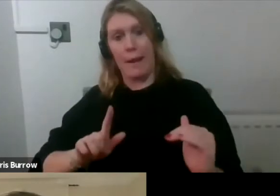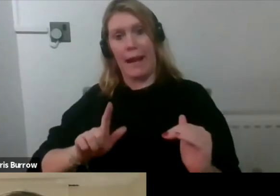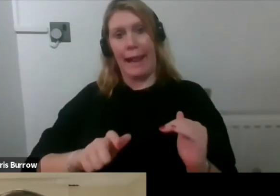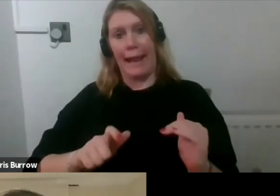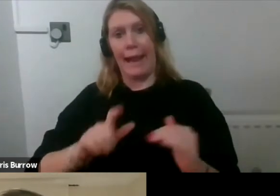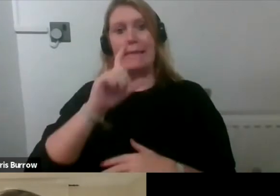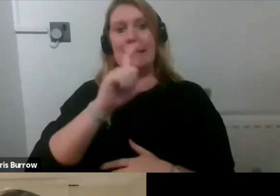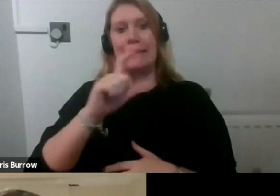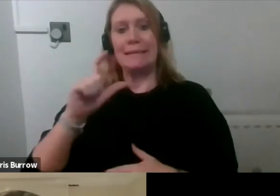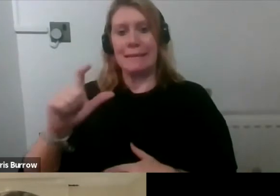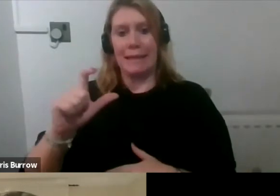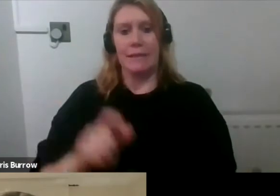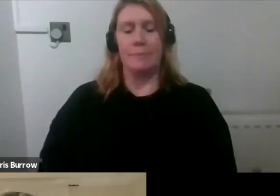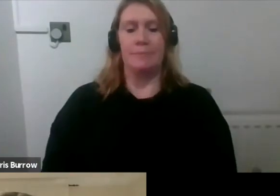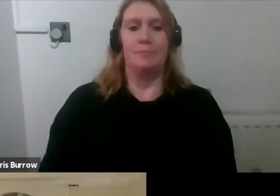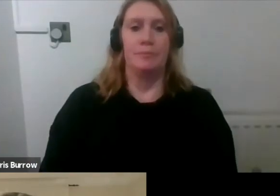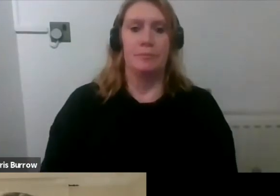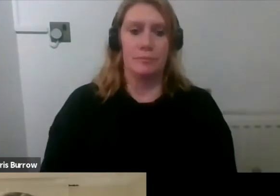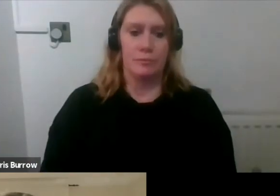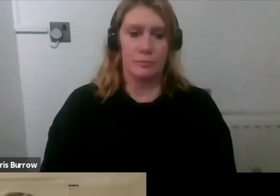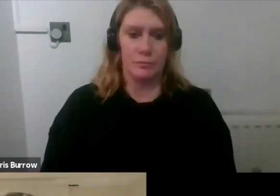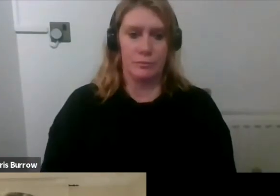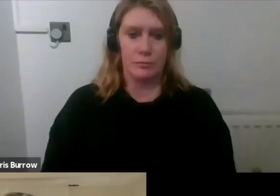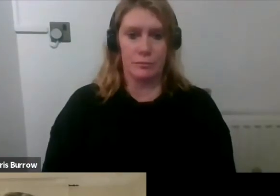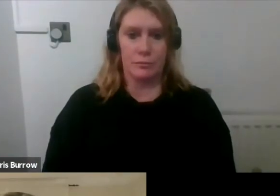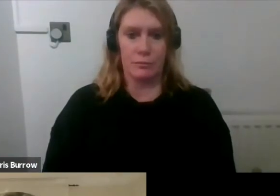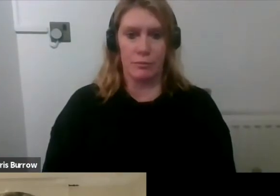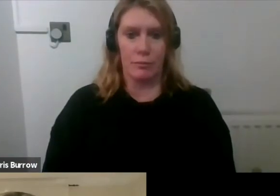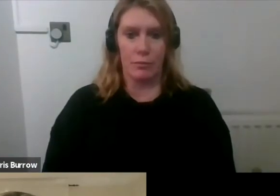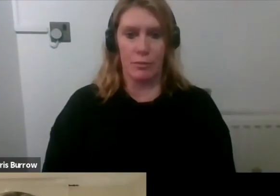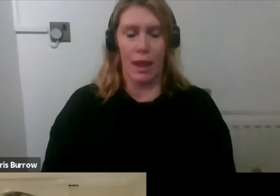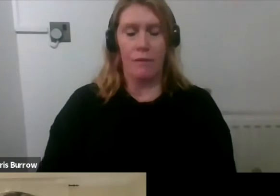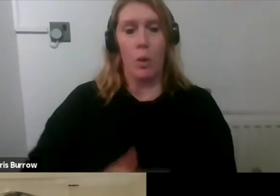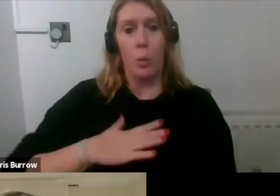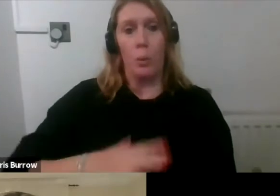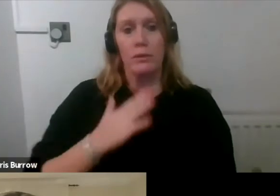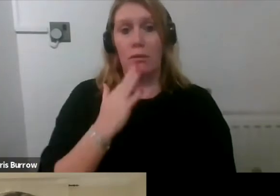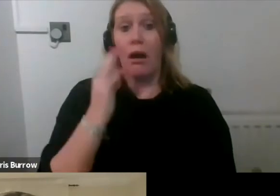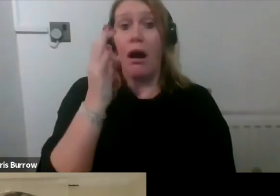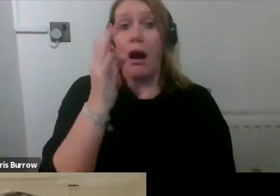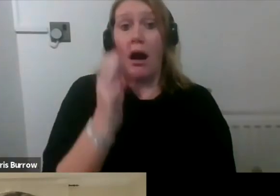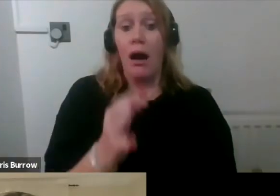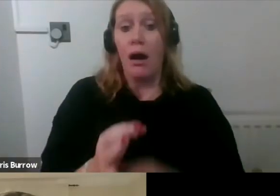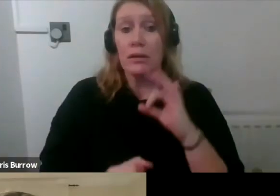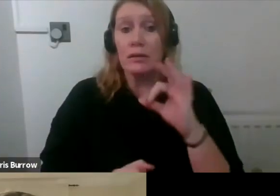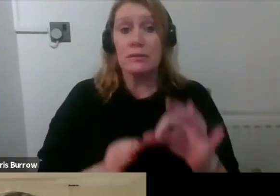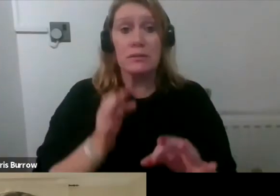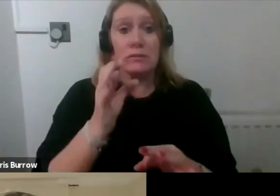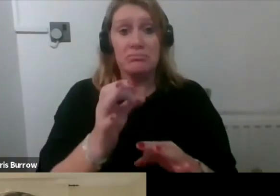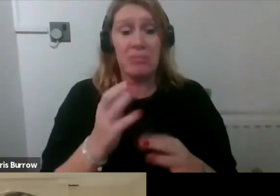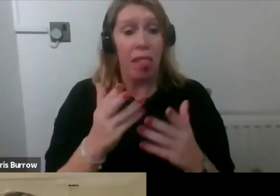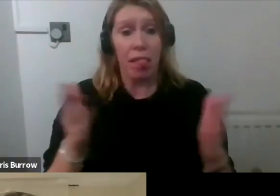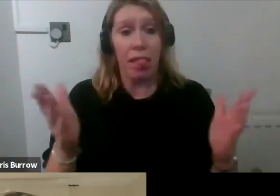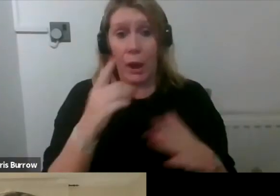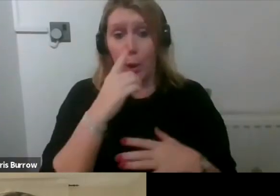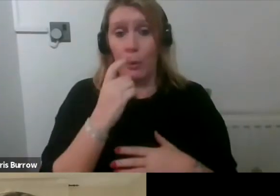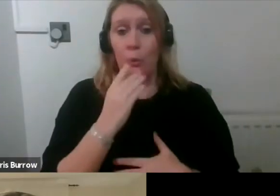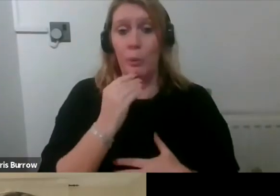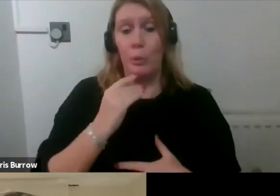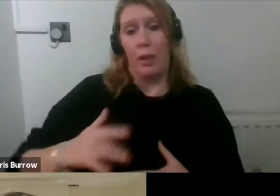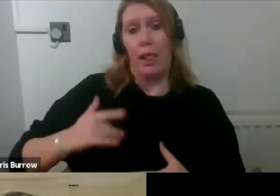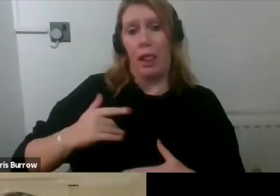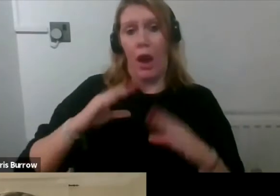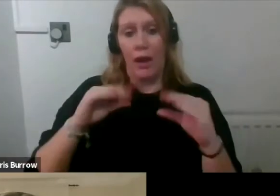also on Zoom. If you'd like to ask questions, you can use the YouTube live chat, you can use